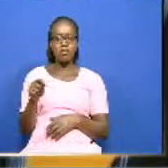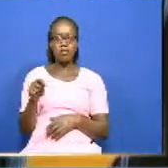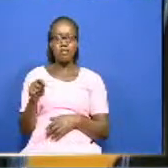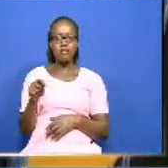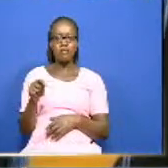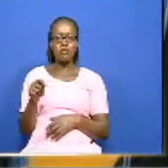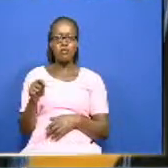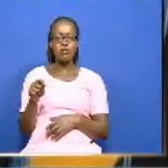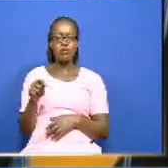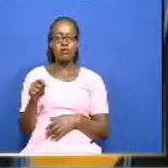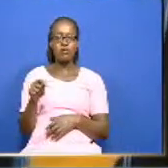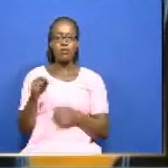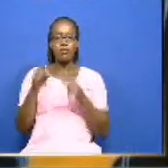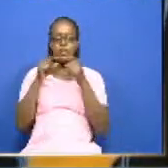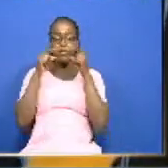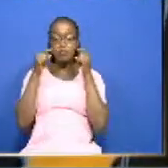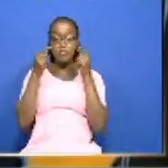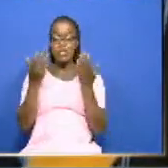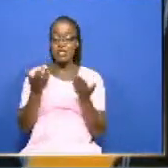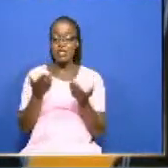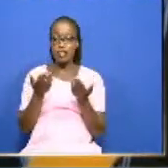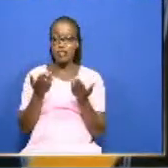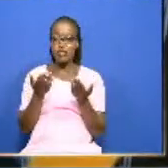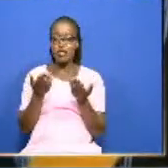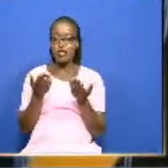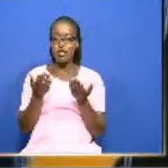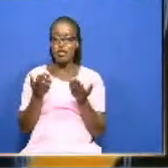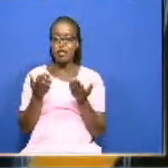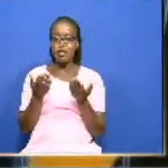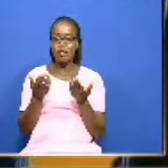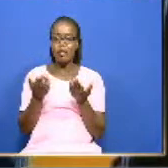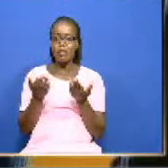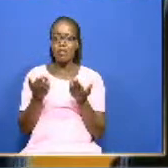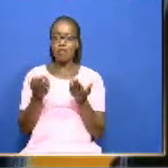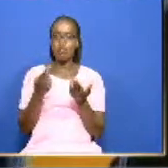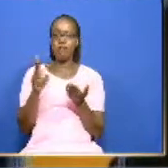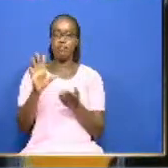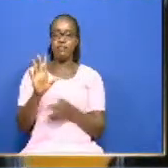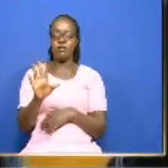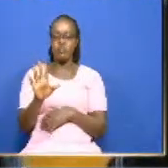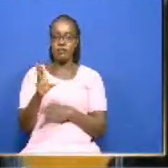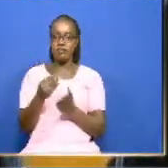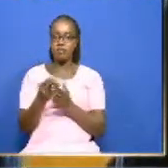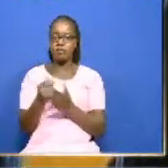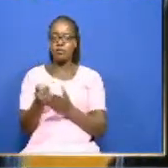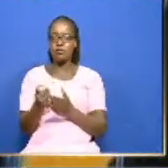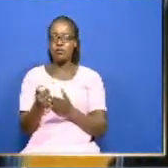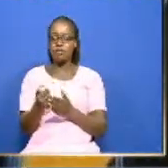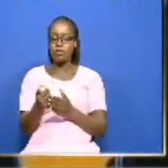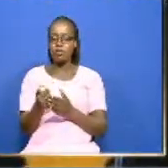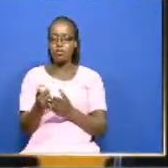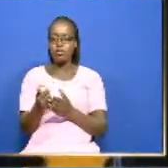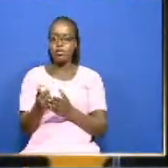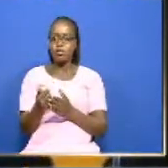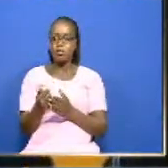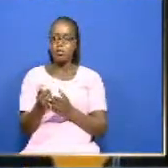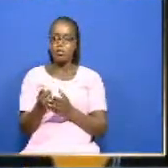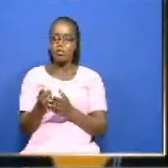The cloth mask was going for about 25 shillings.